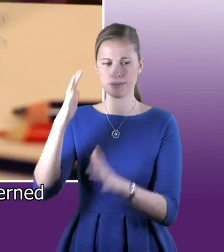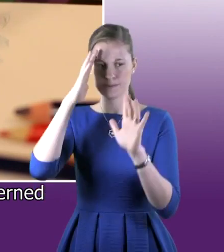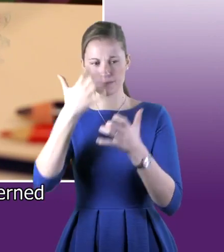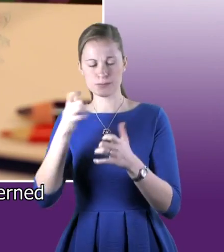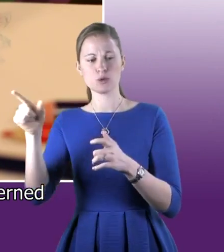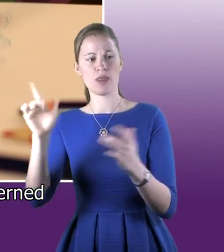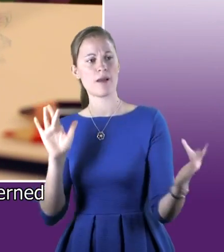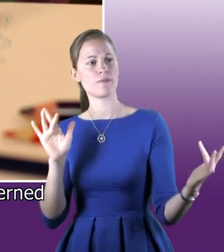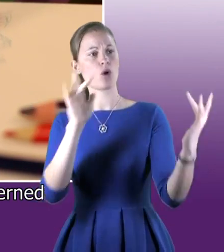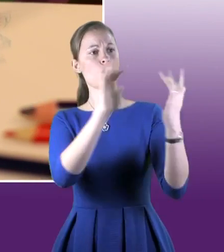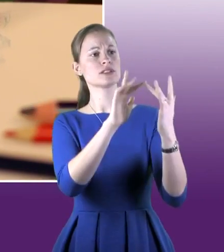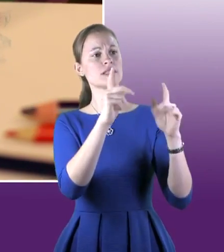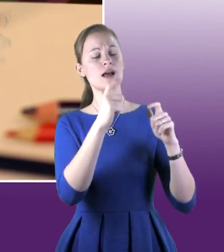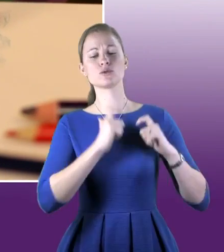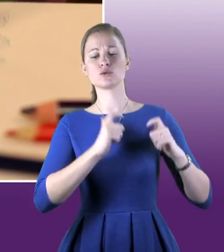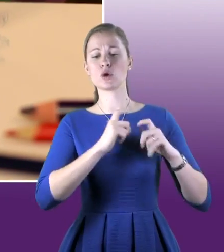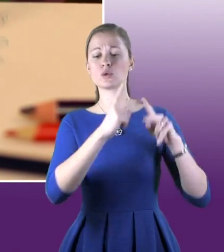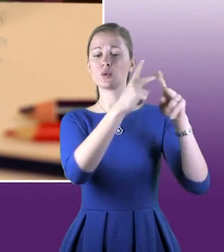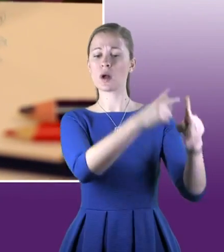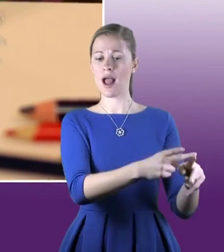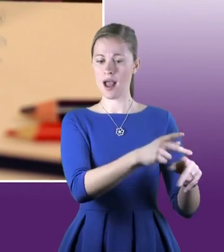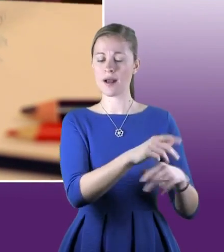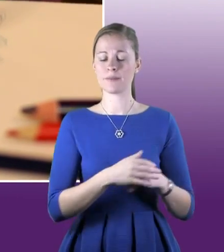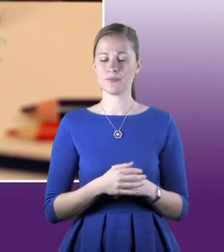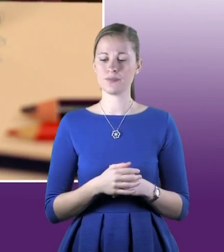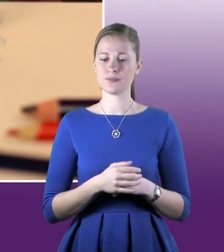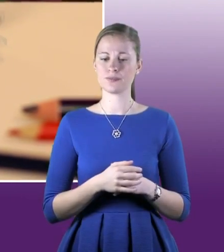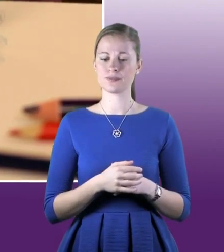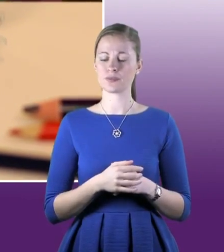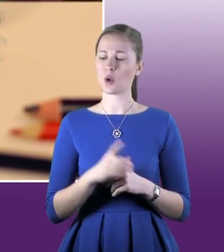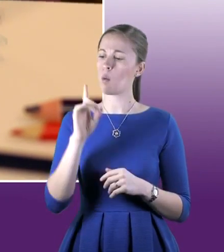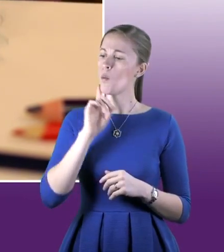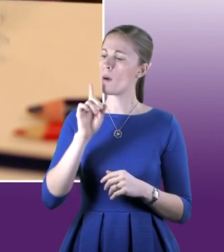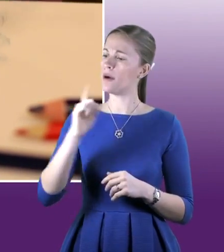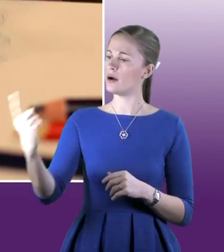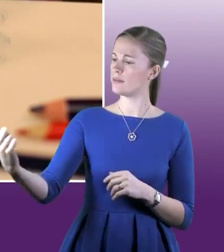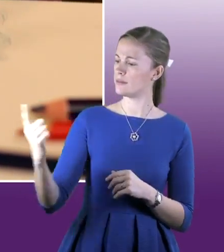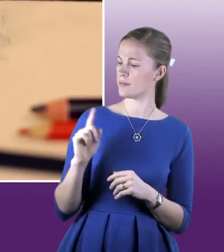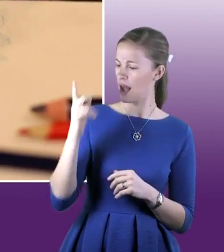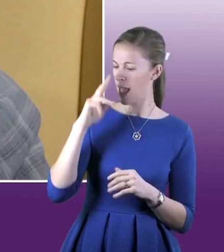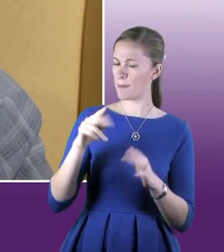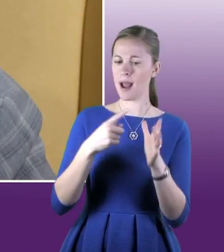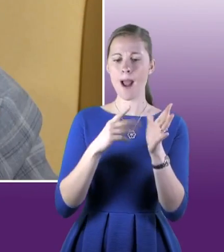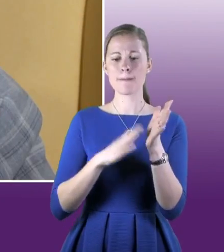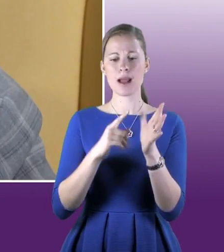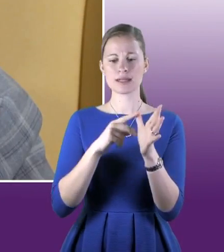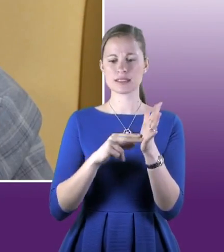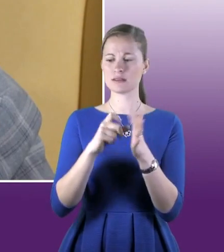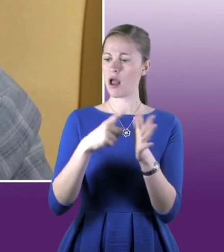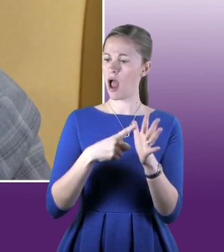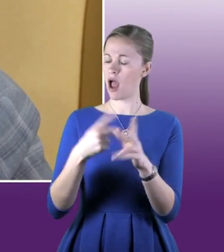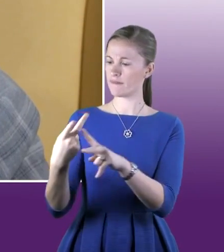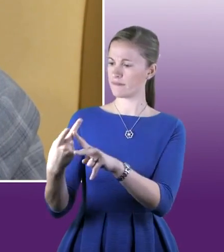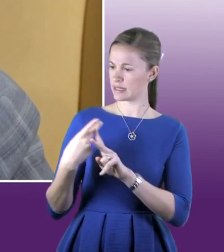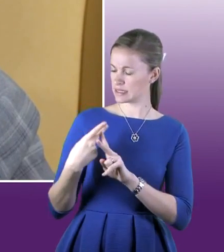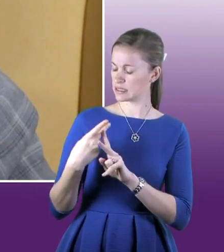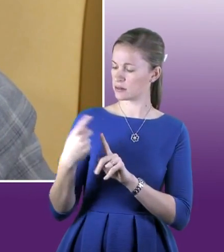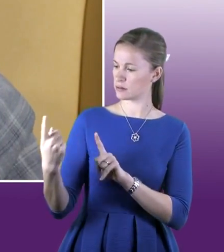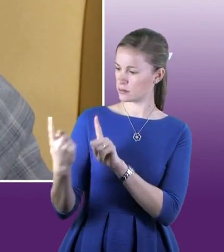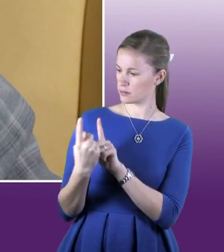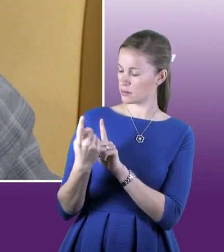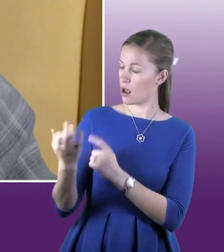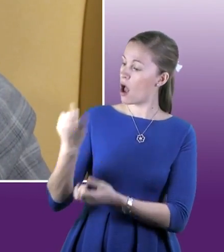care practitioner. This woman called Amanda from social care came to visit me and asked